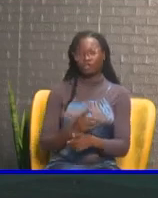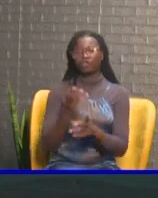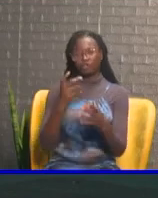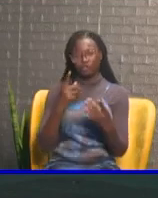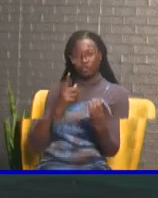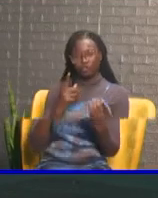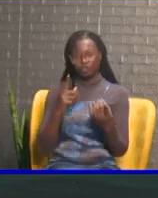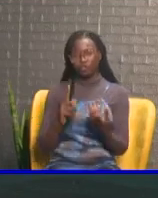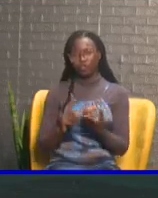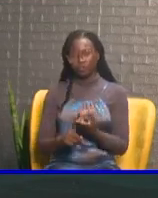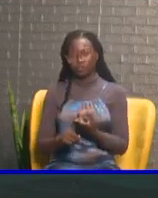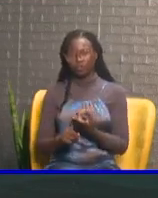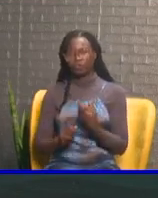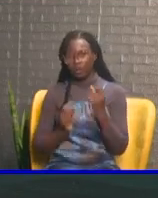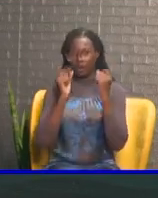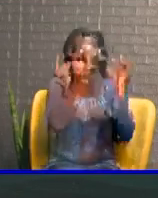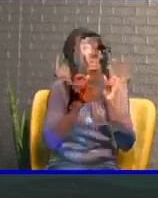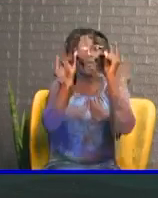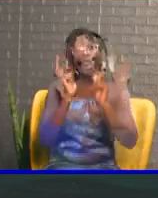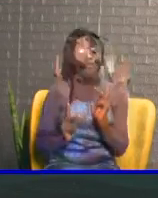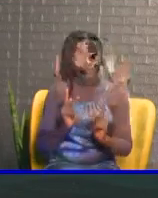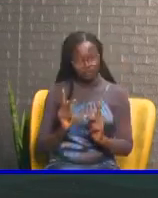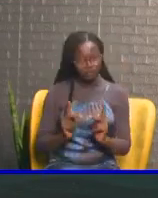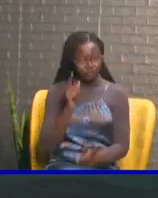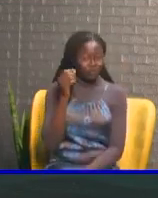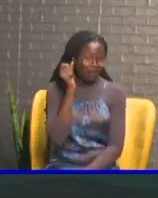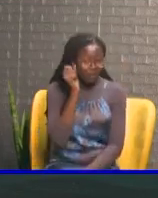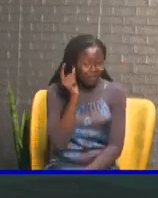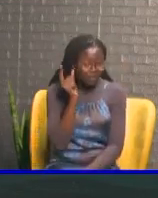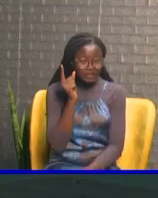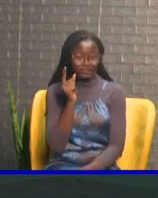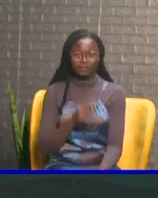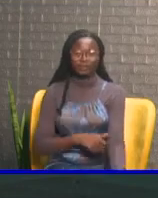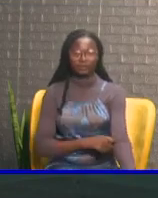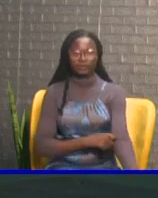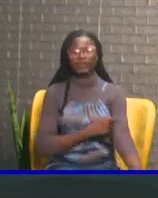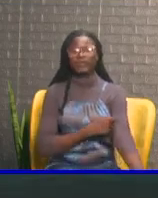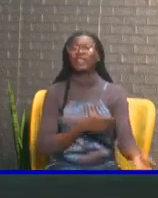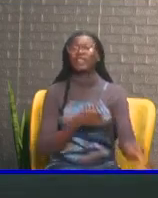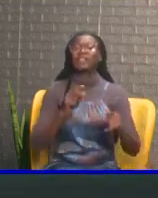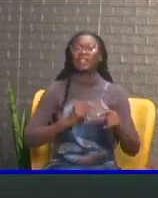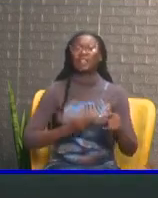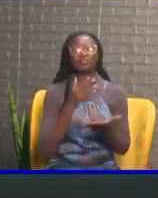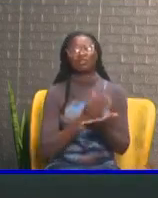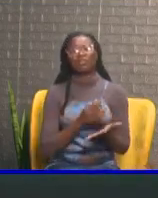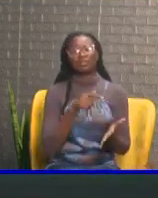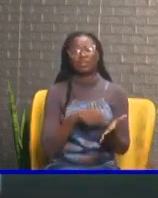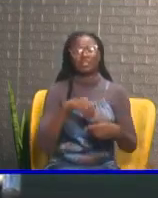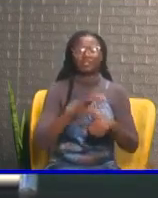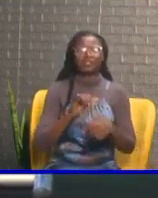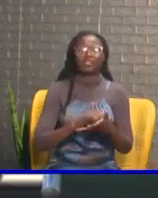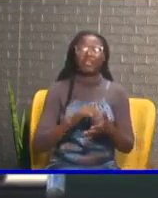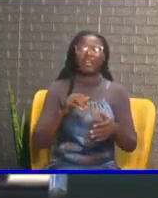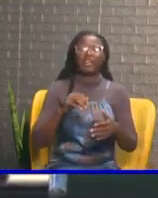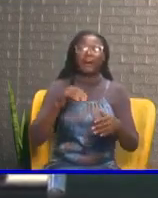people up. Are you following me here? Let's stop this thing in church, that the message must just be very easy for us